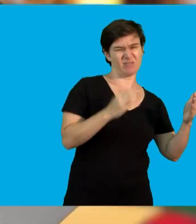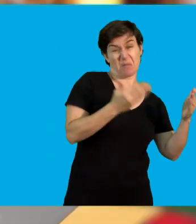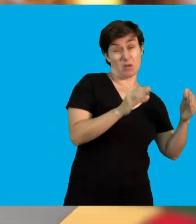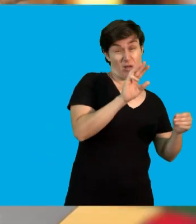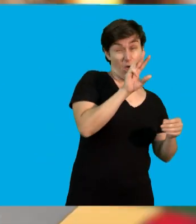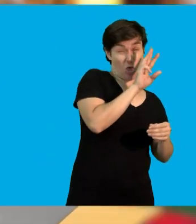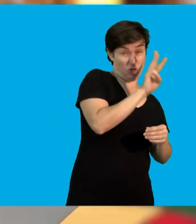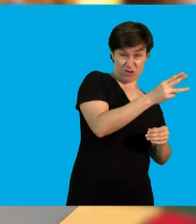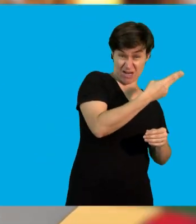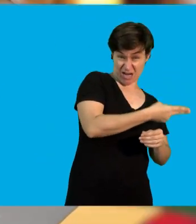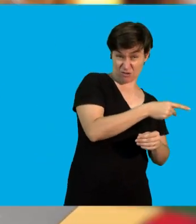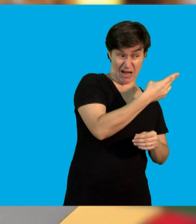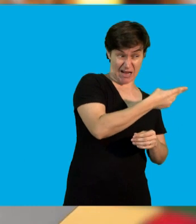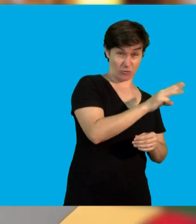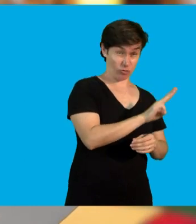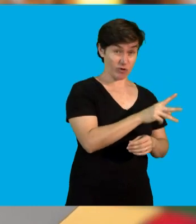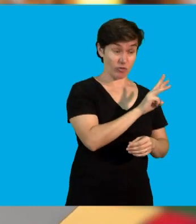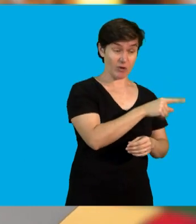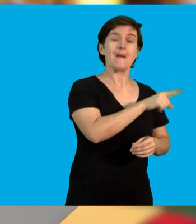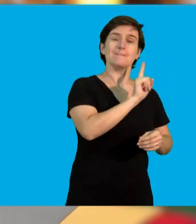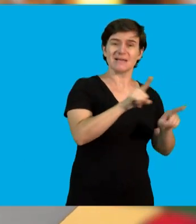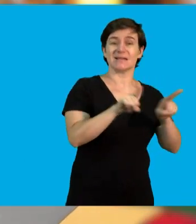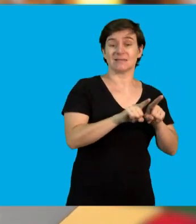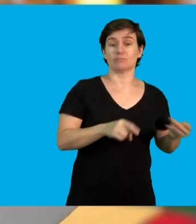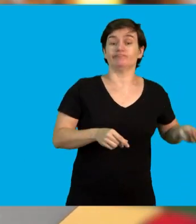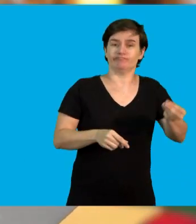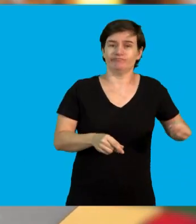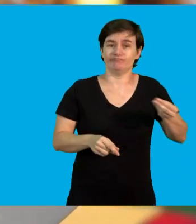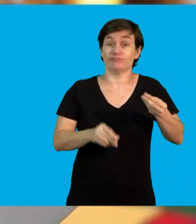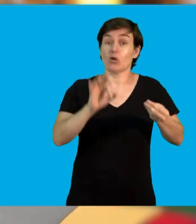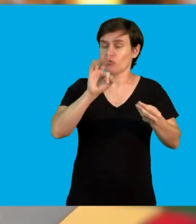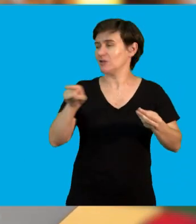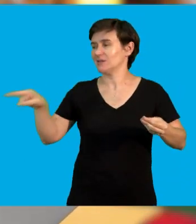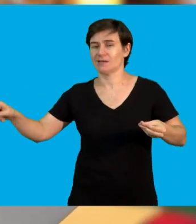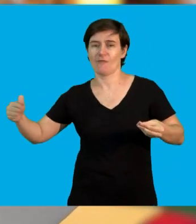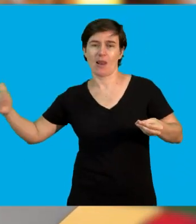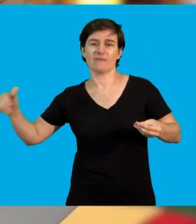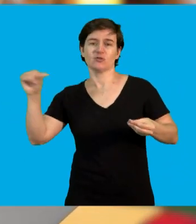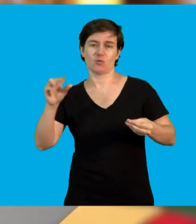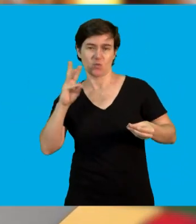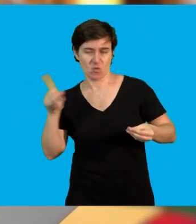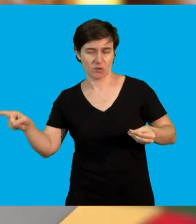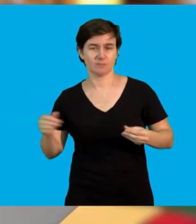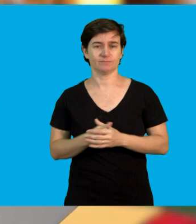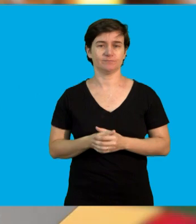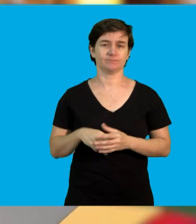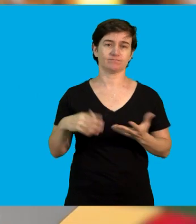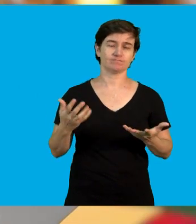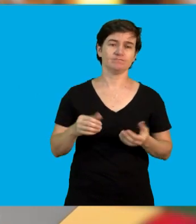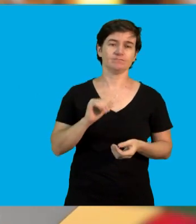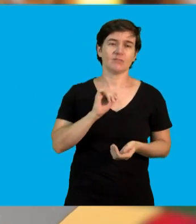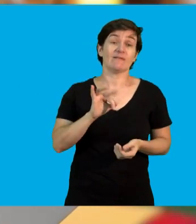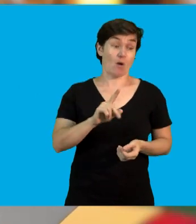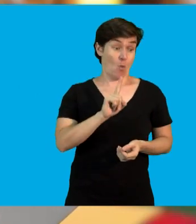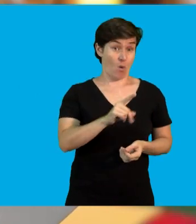on the left, if they are 3, they should still be 3 on the right-hand side. If we have a metal oxide, let's say magnesium, for instance, on the left-hand side,